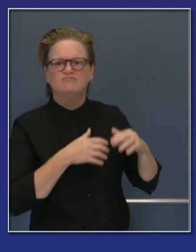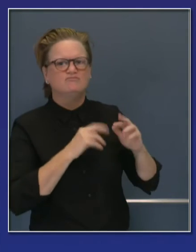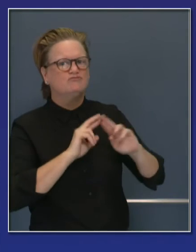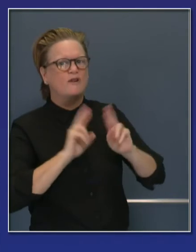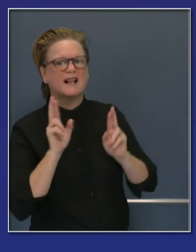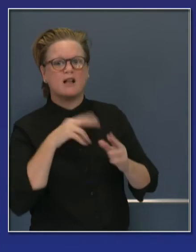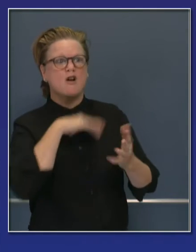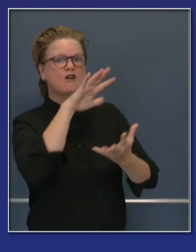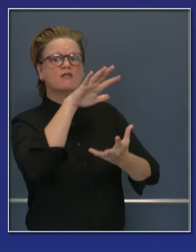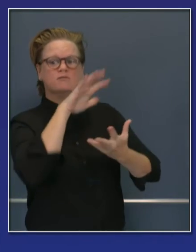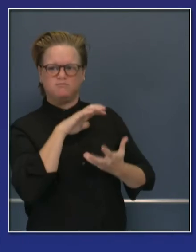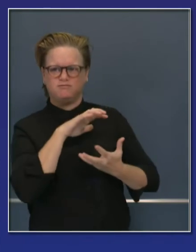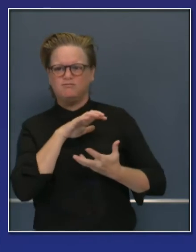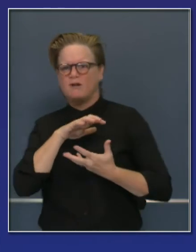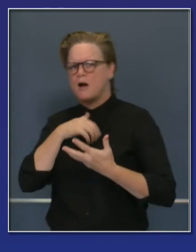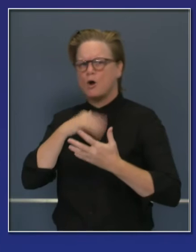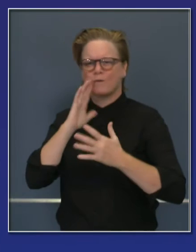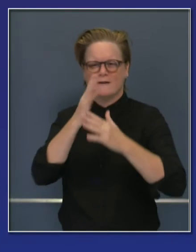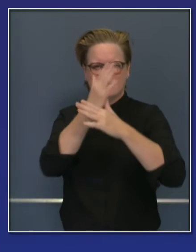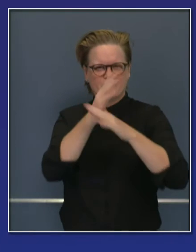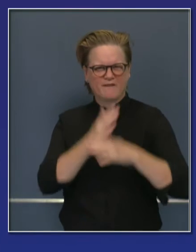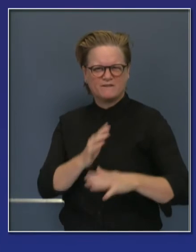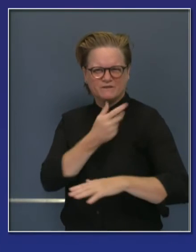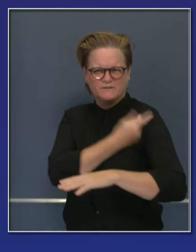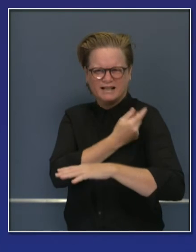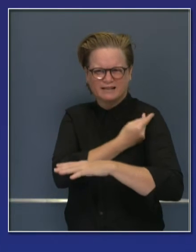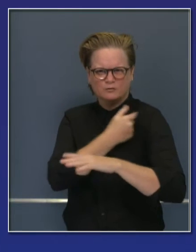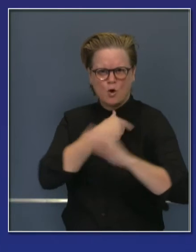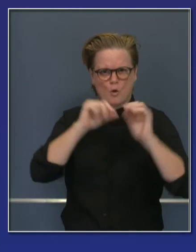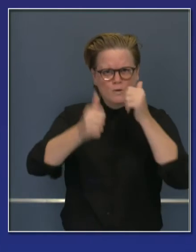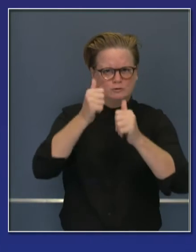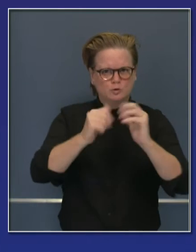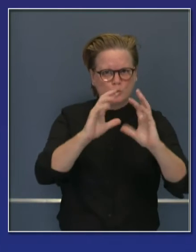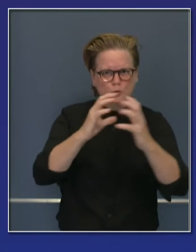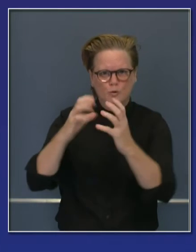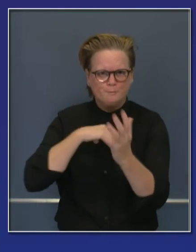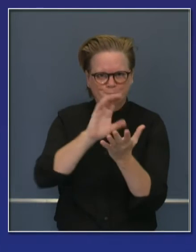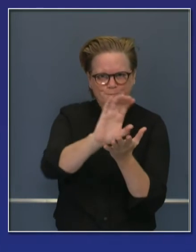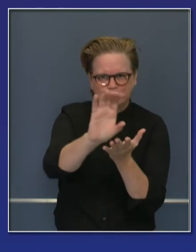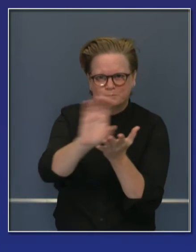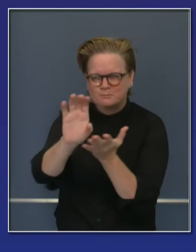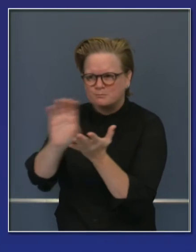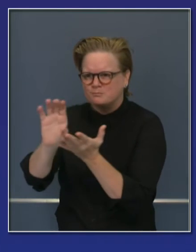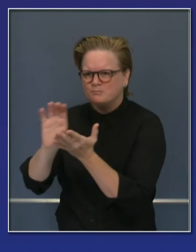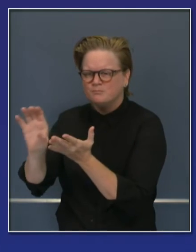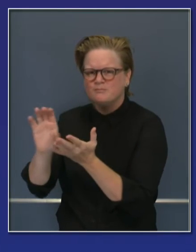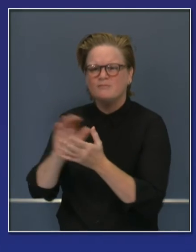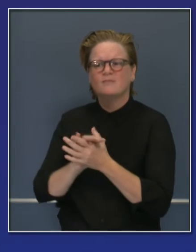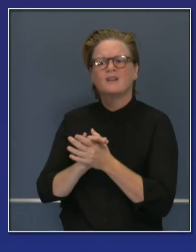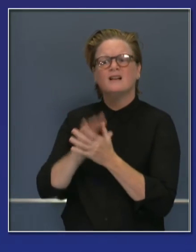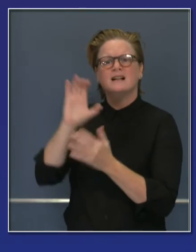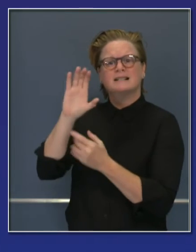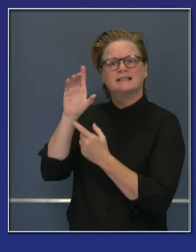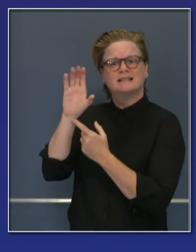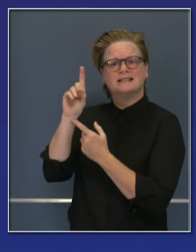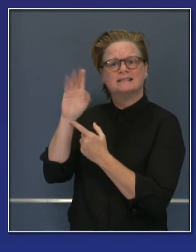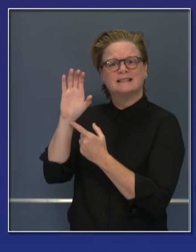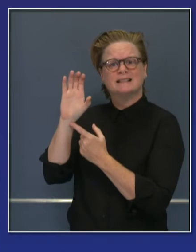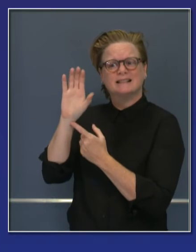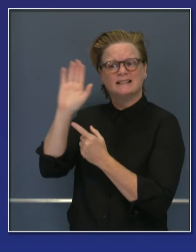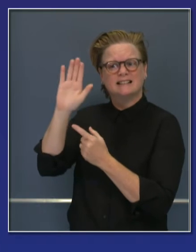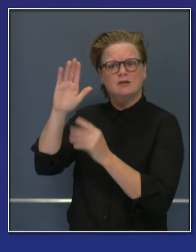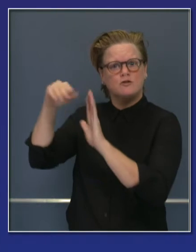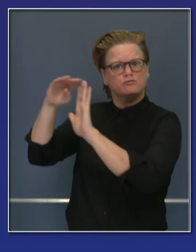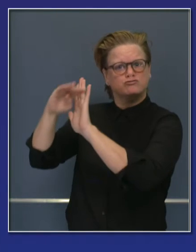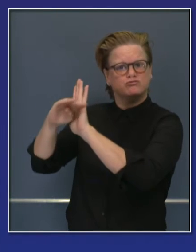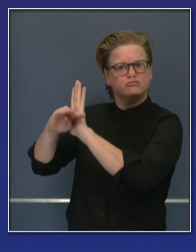as it relates to our response plan. You'll recall the CDC put out their playbook in September. 1 month later, we